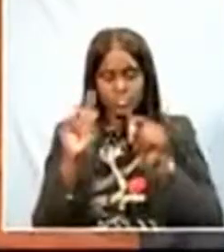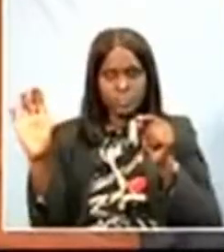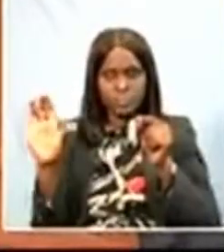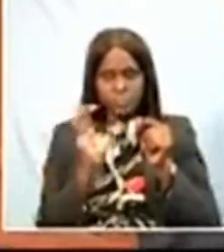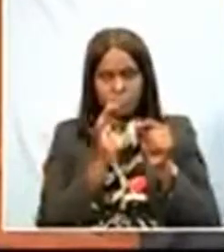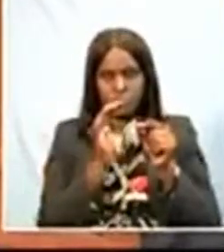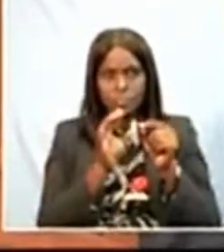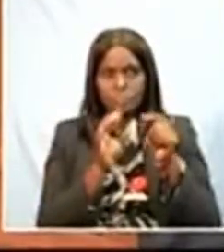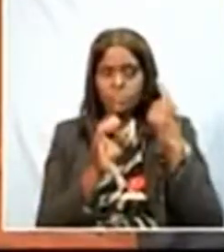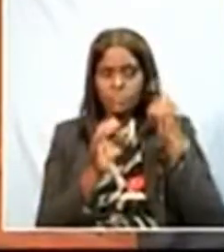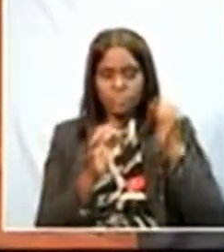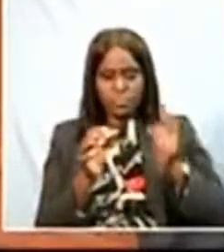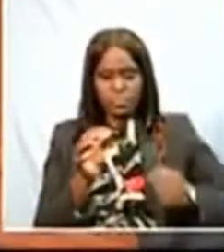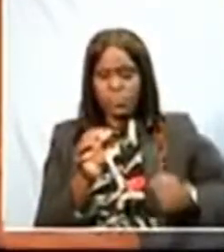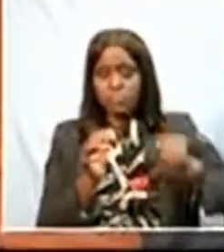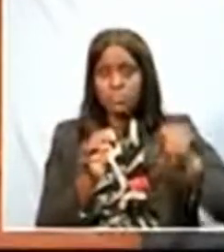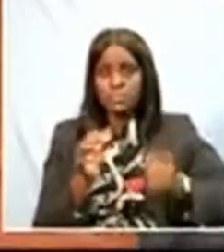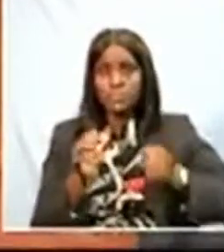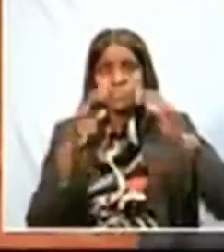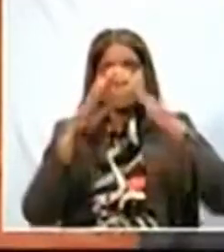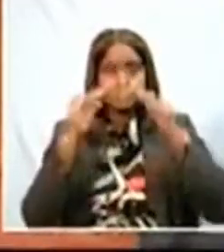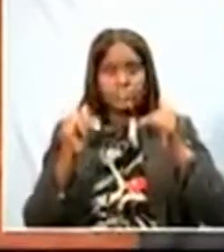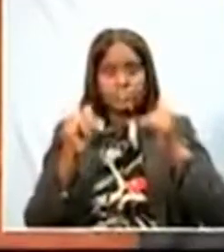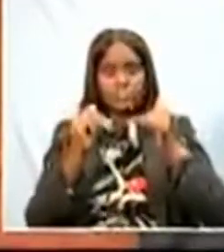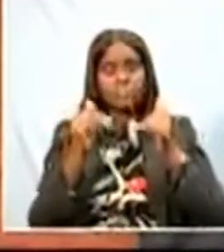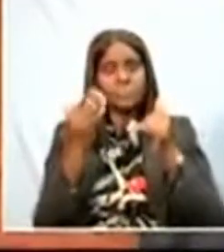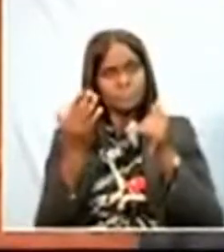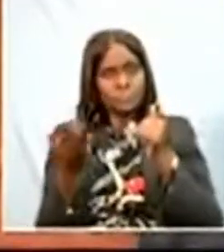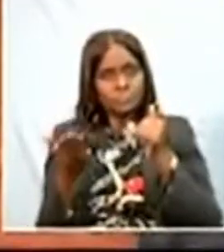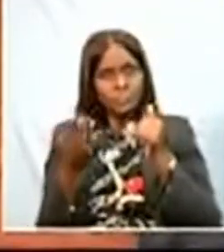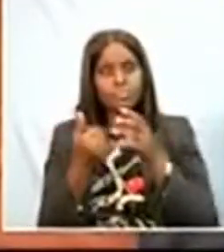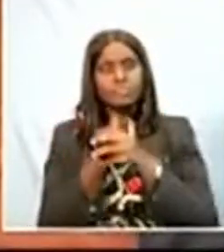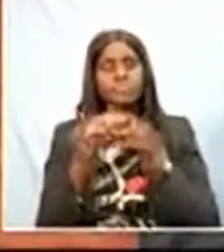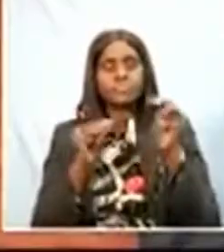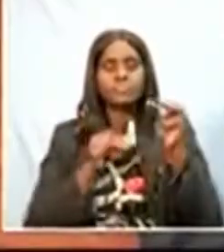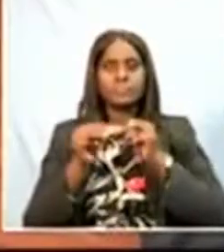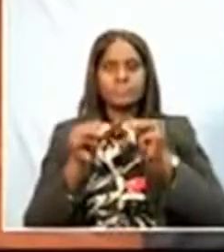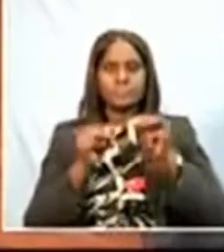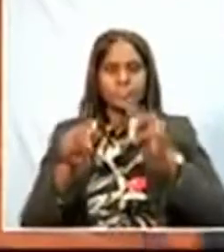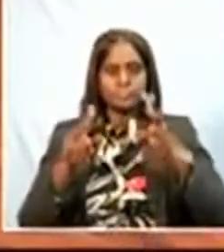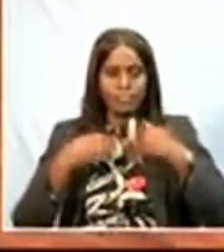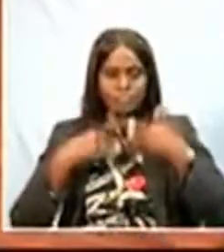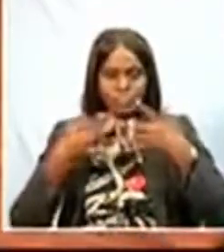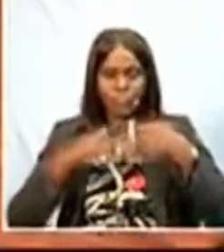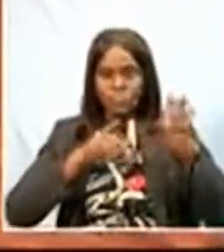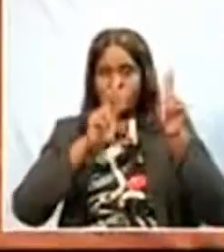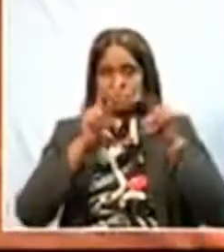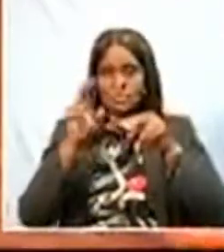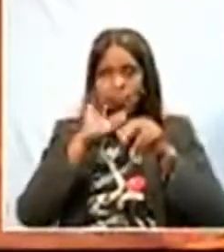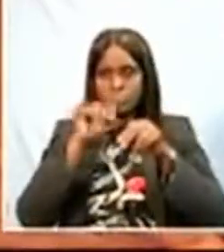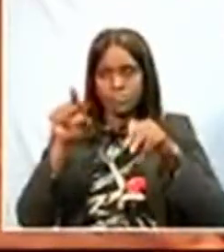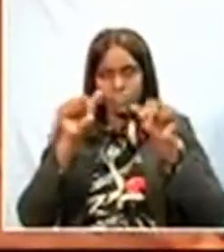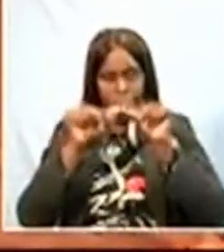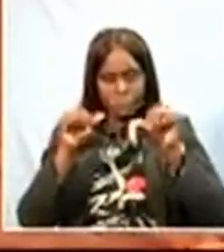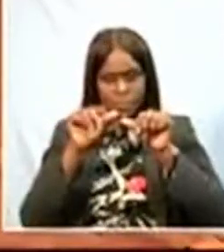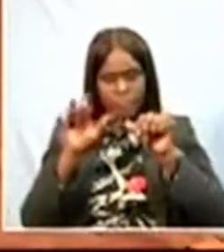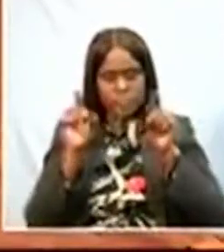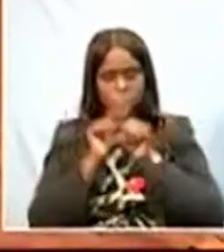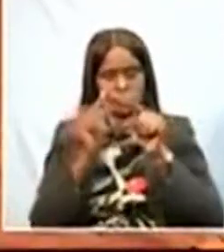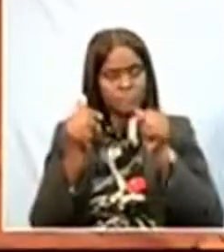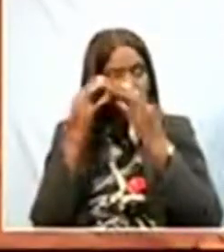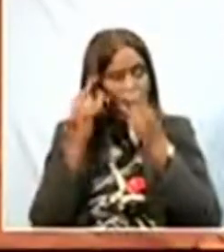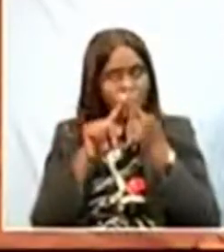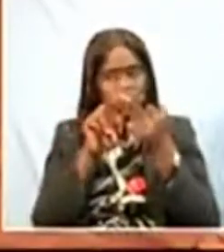retained for chiefs' palaces. Cause of query, management acknowledges the observation of the auditor and wishes